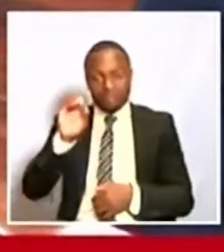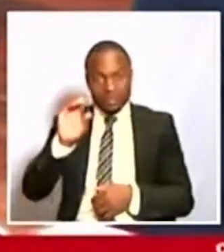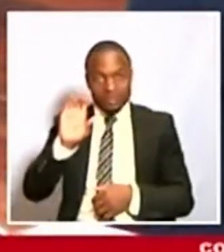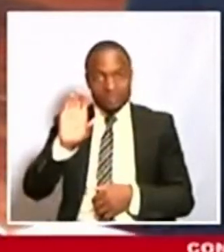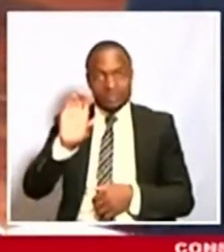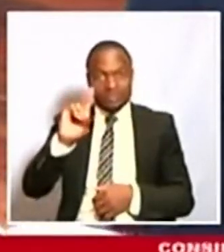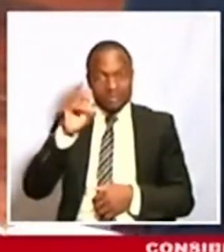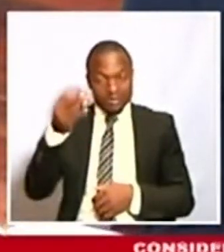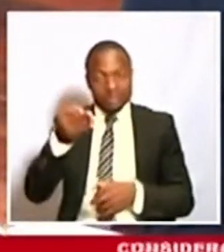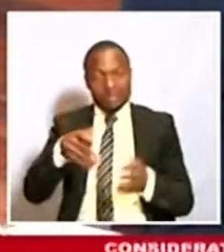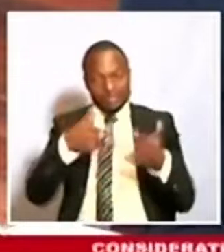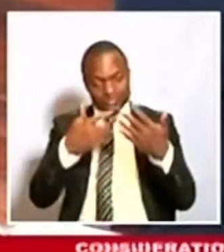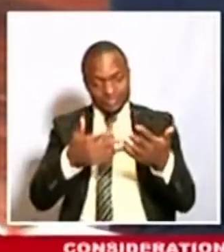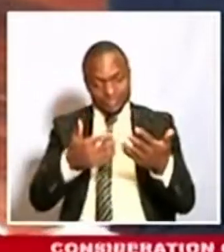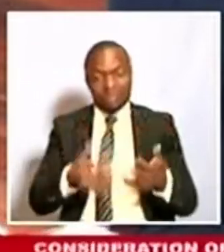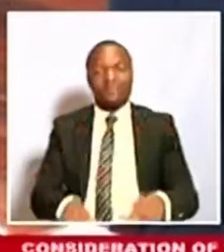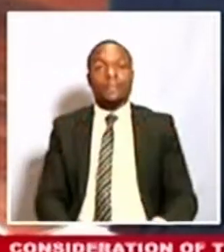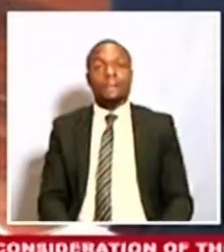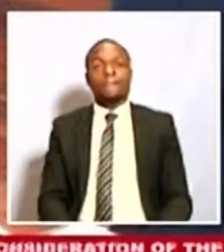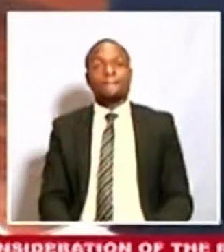documentation.